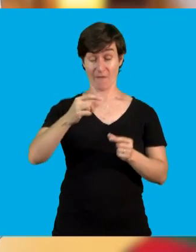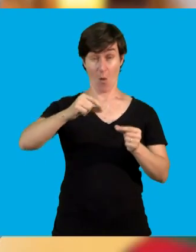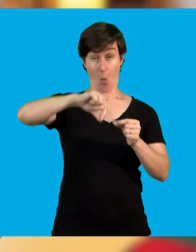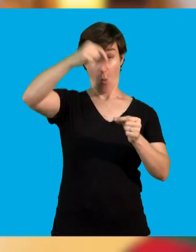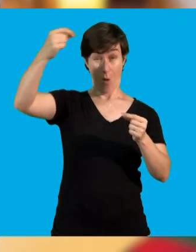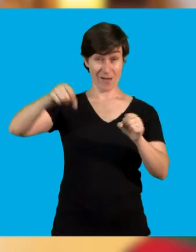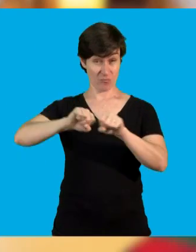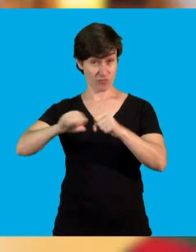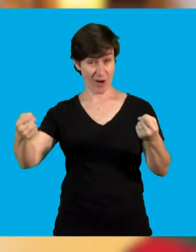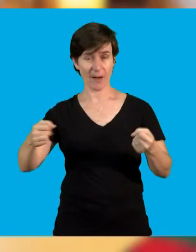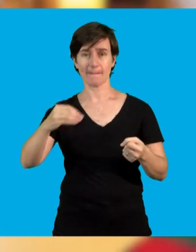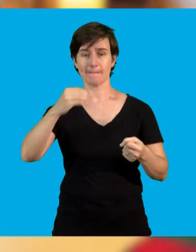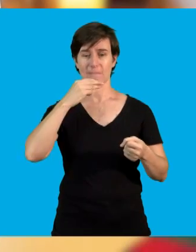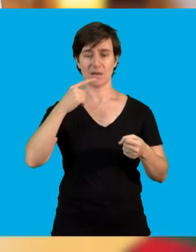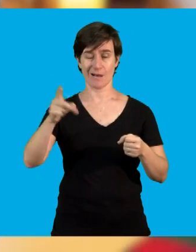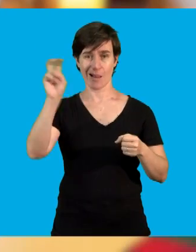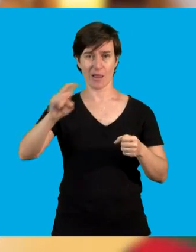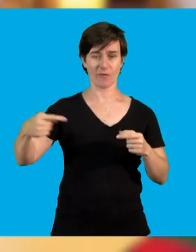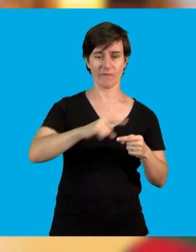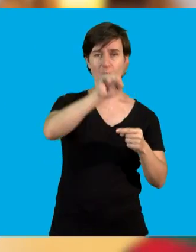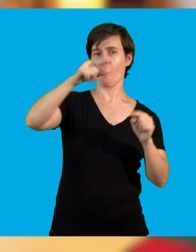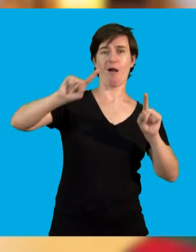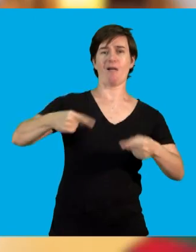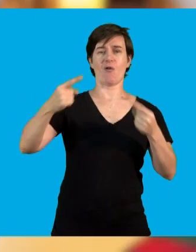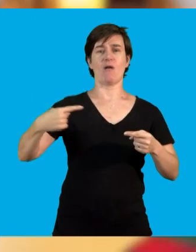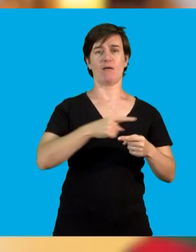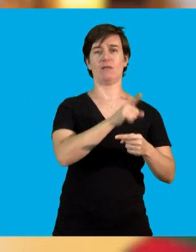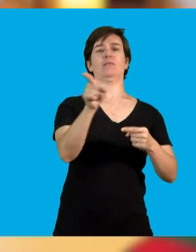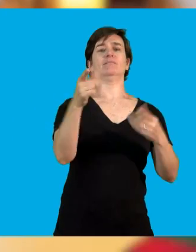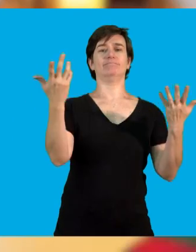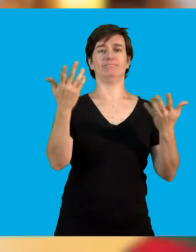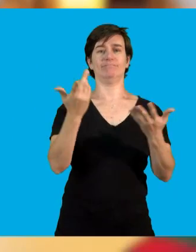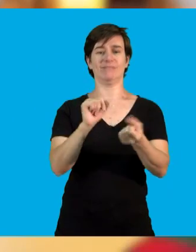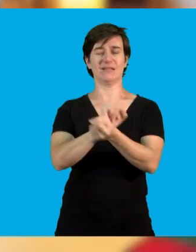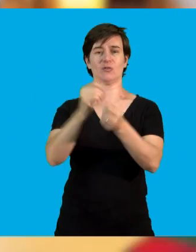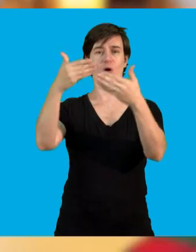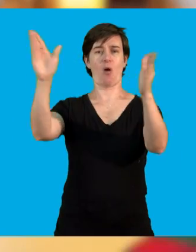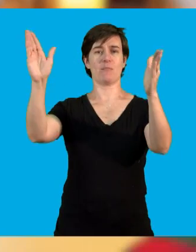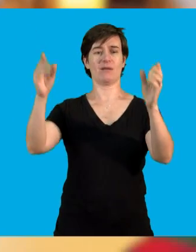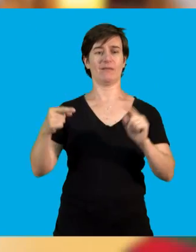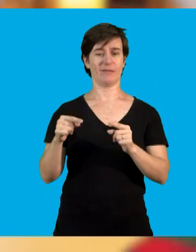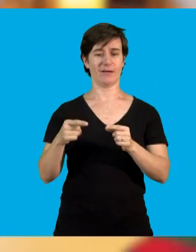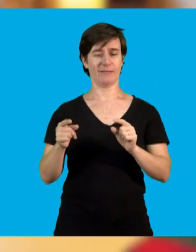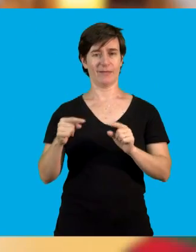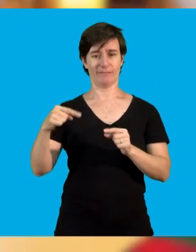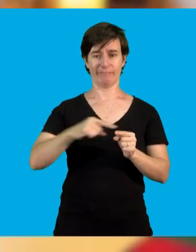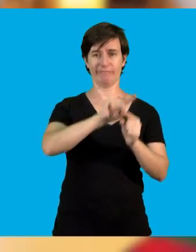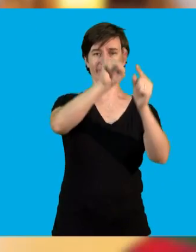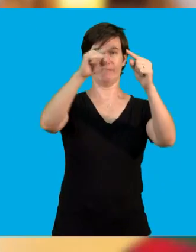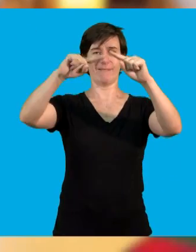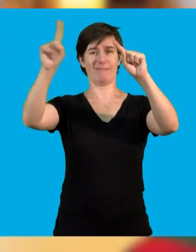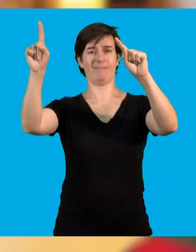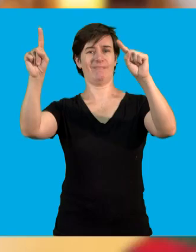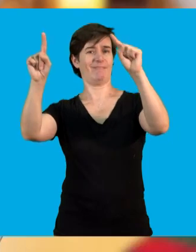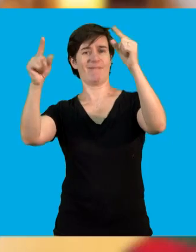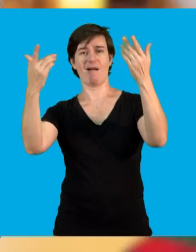or once that wire breaks, the flow of current is going to stop because that would mean there is an open circuit. Once the wire breaks, that